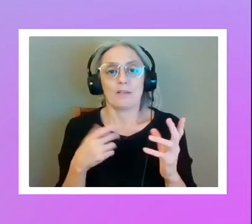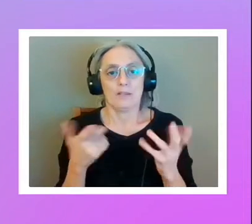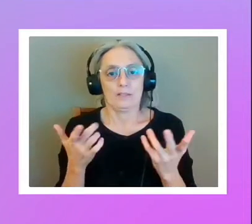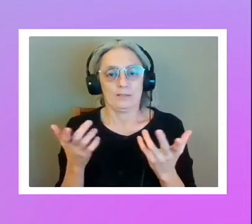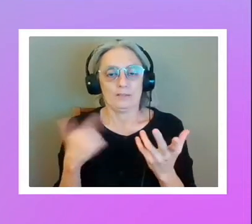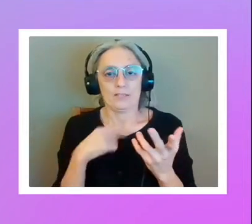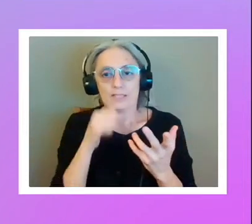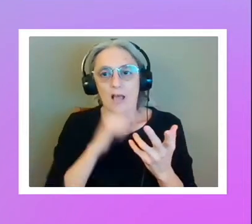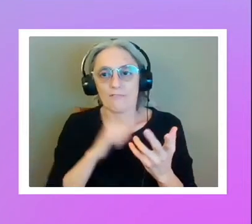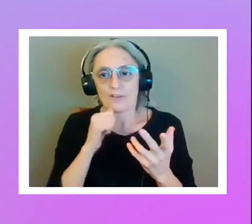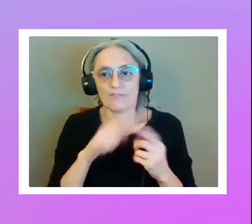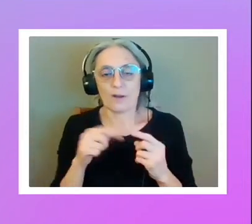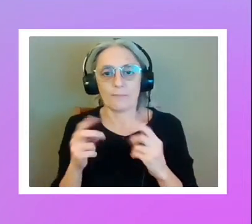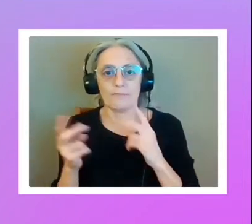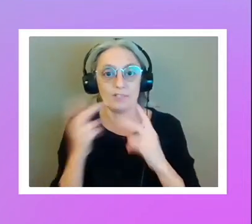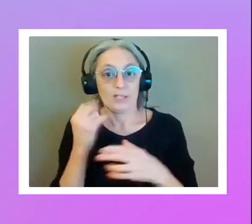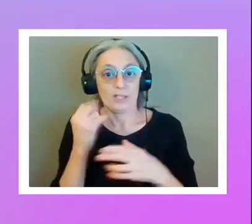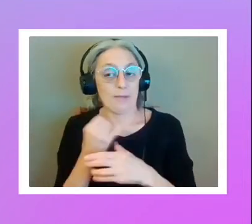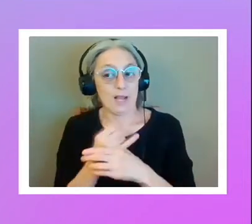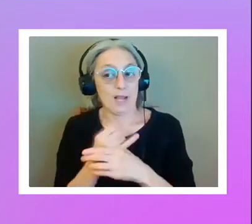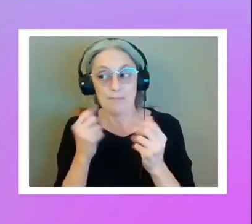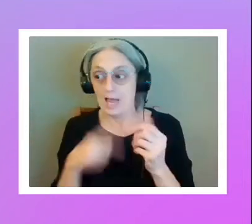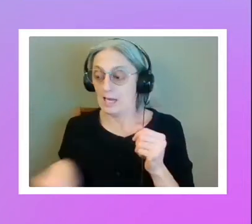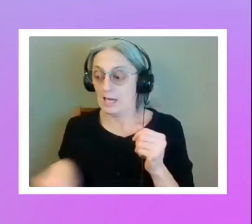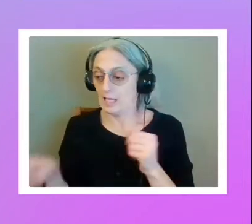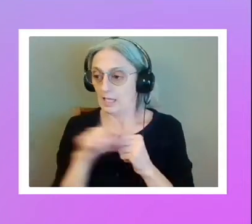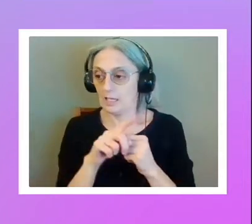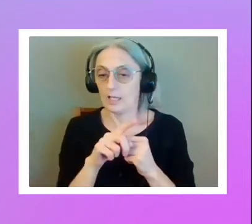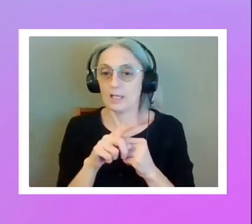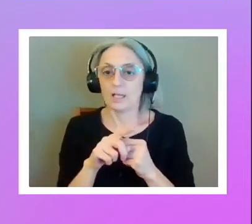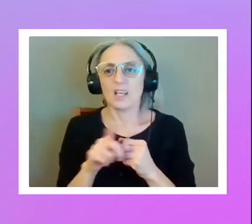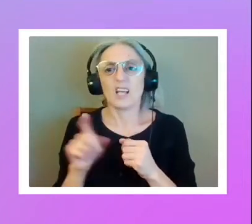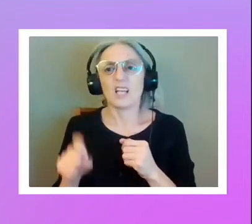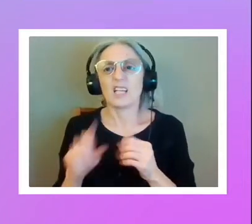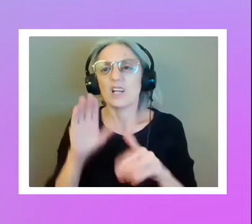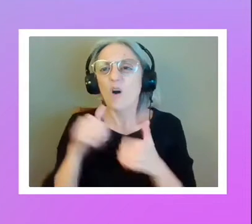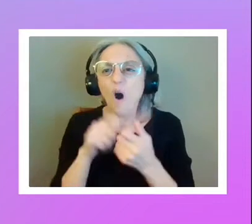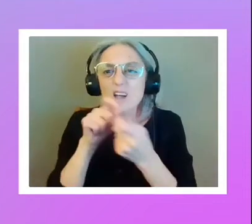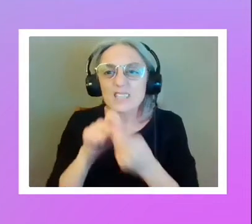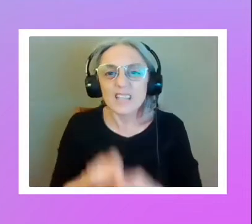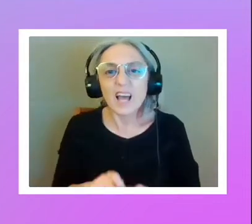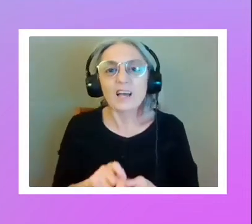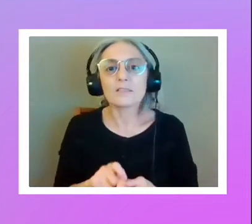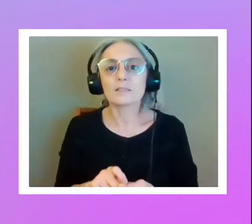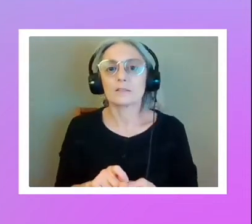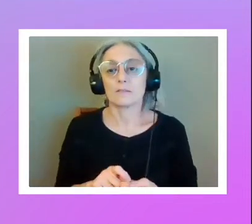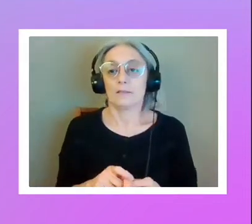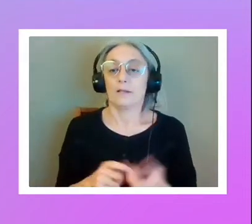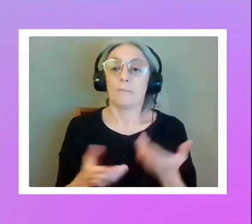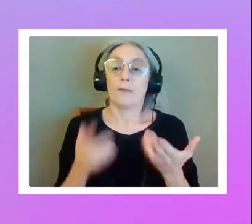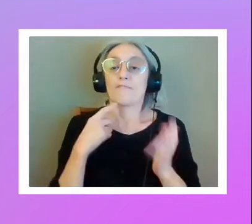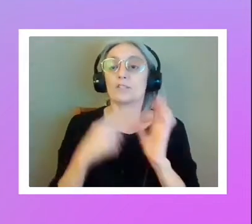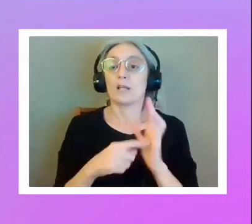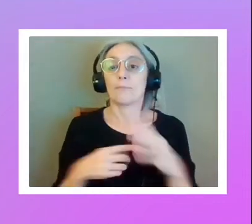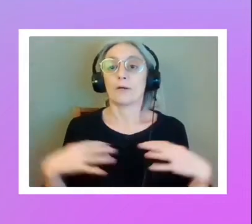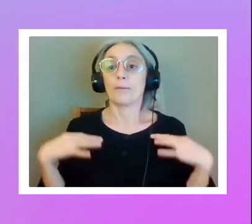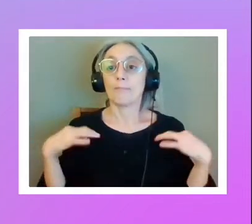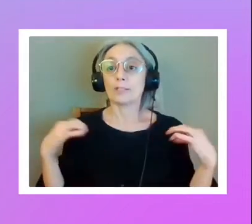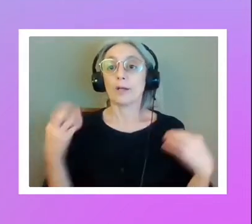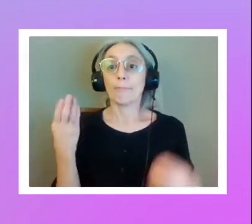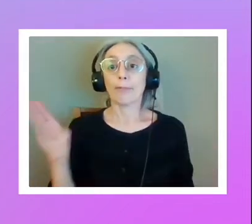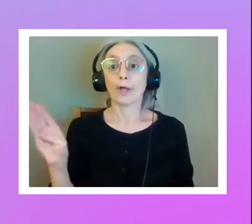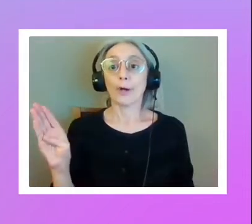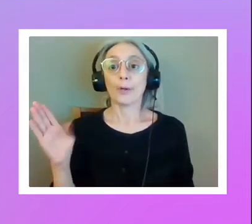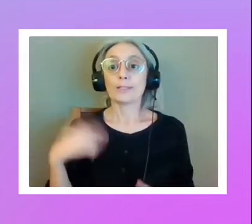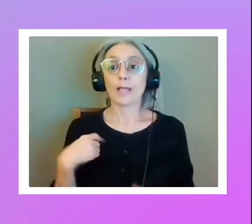from being visually impaired, they need all the details. They don't want to know that this is just a blue shirt with some writing on it. They want to know what the